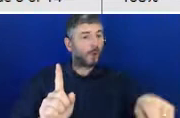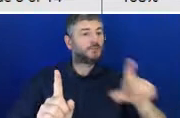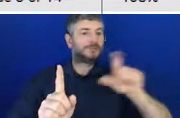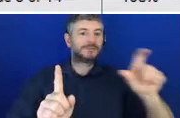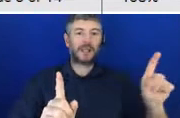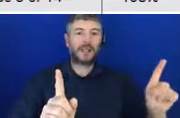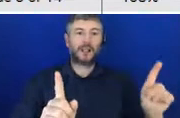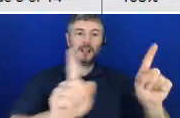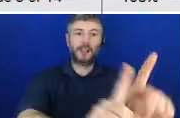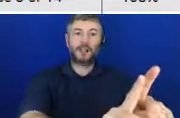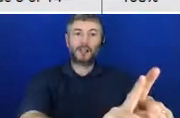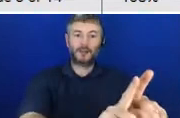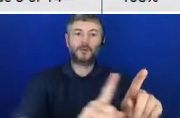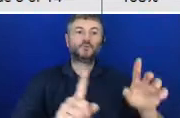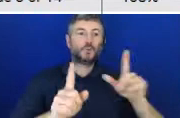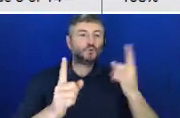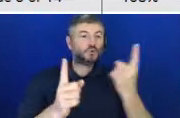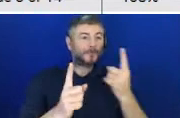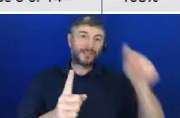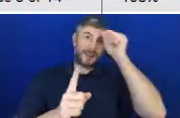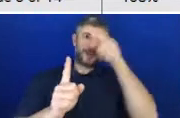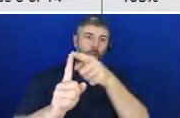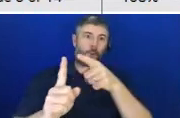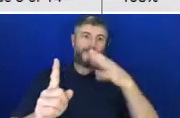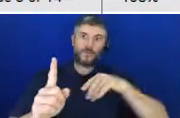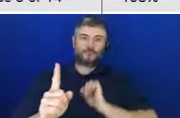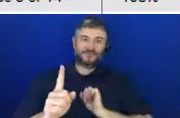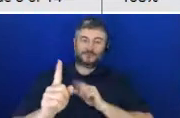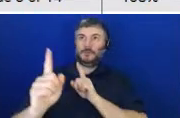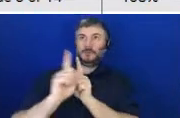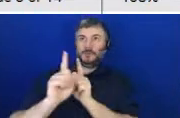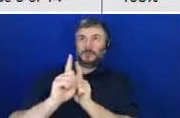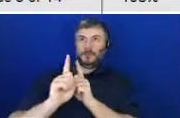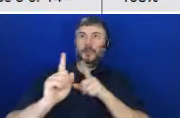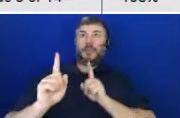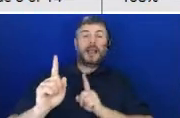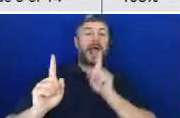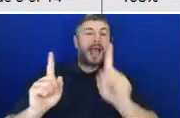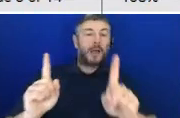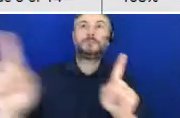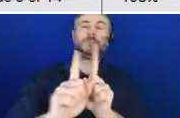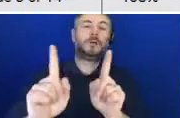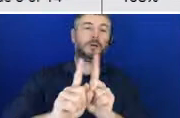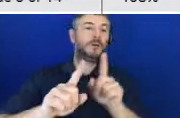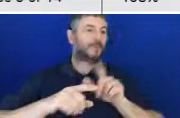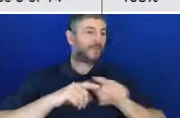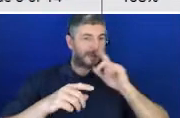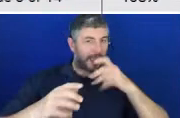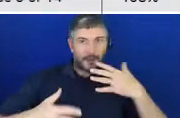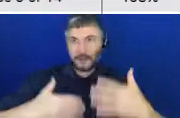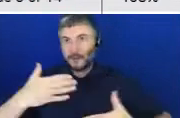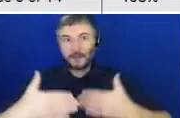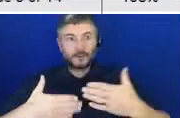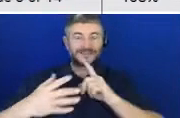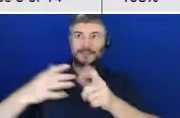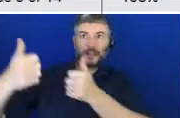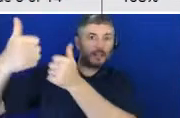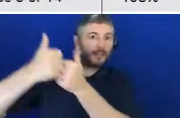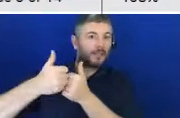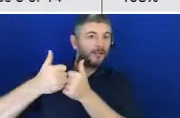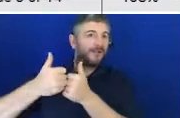the gate, they have somebody that they know that they can speak to when moving through their enterprise learning